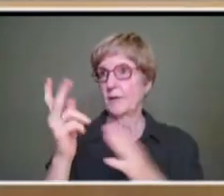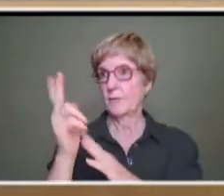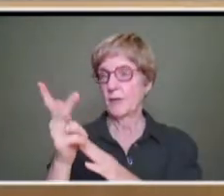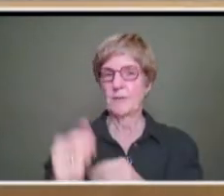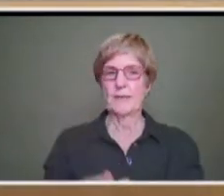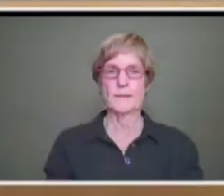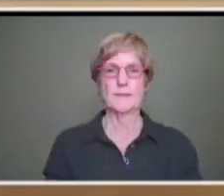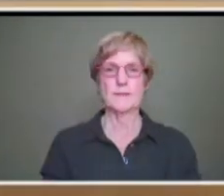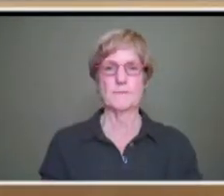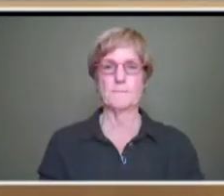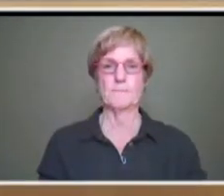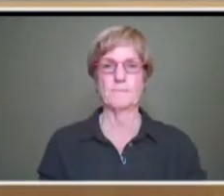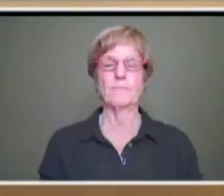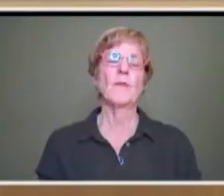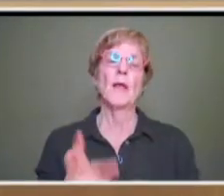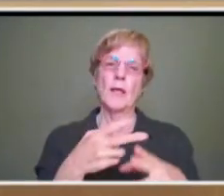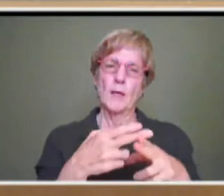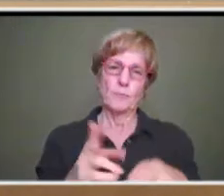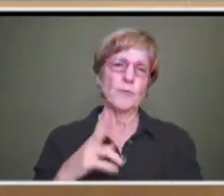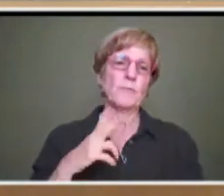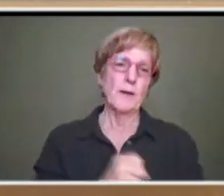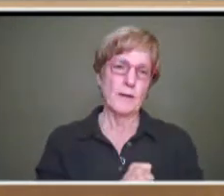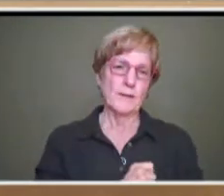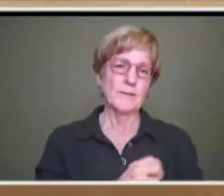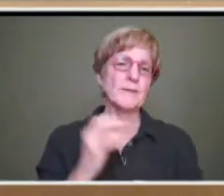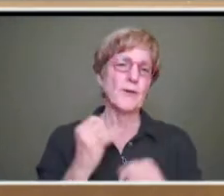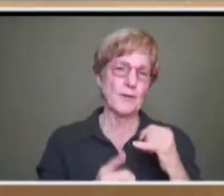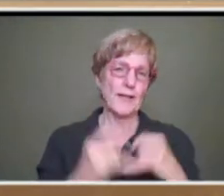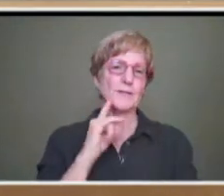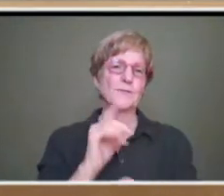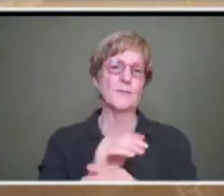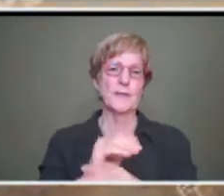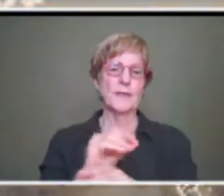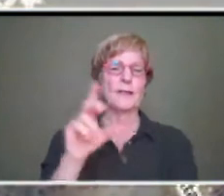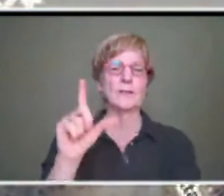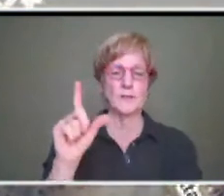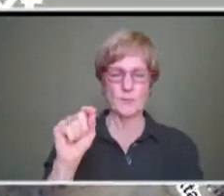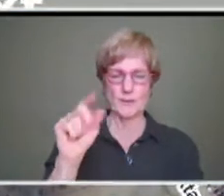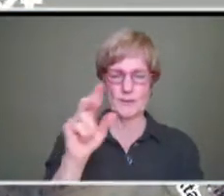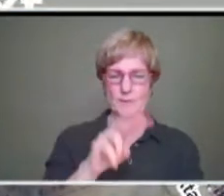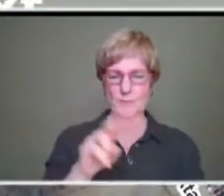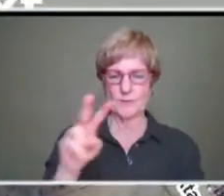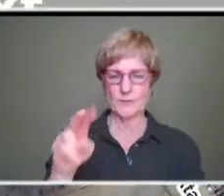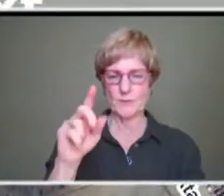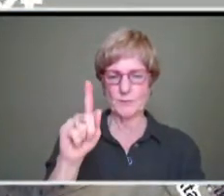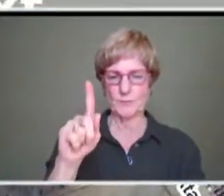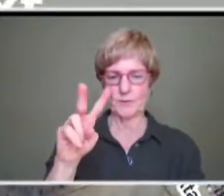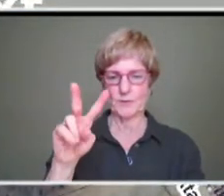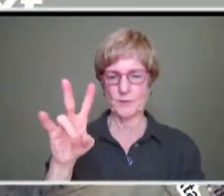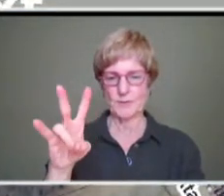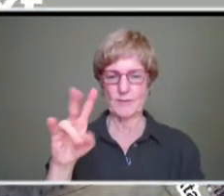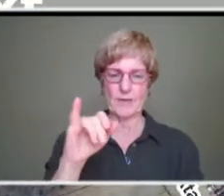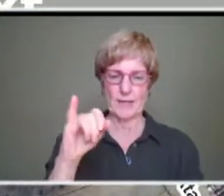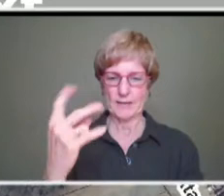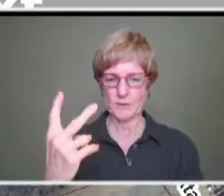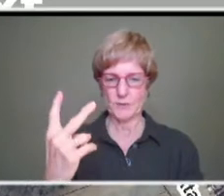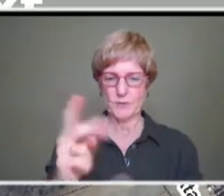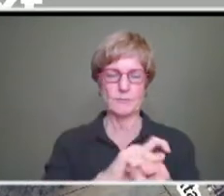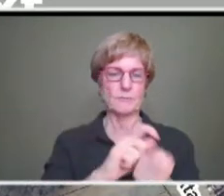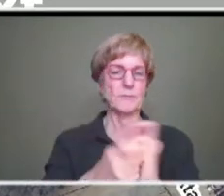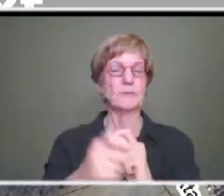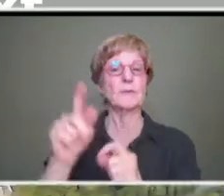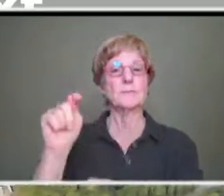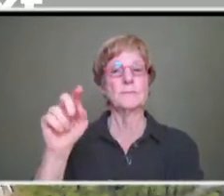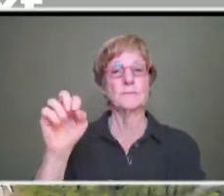right we'll be brief on our side it's uh our last Petition of the evening is 2022 127 currently zoned I2 proposed zoning is Tod